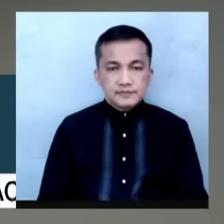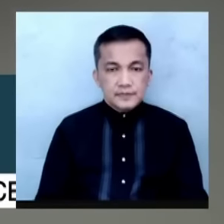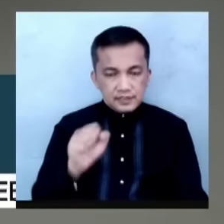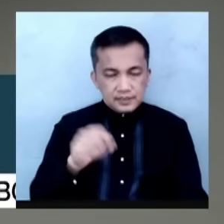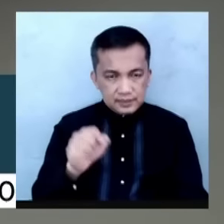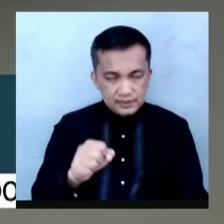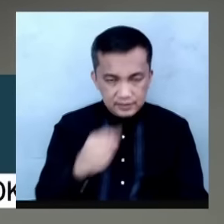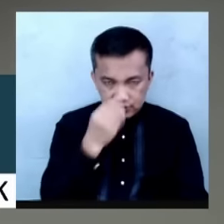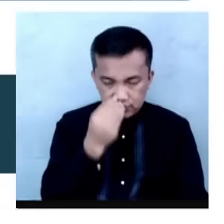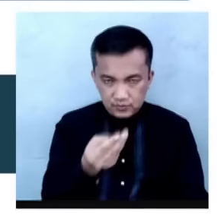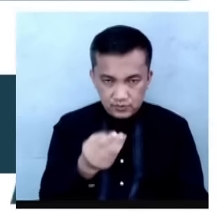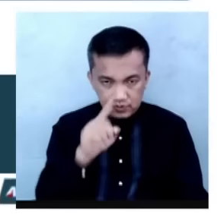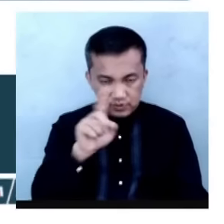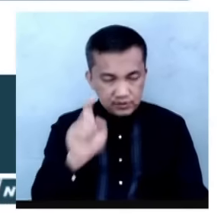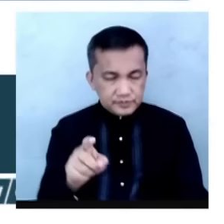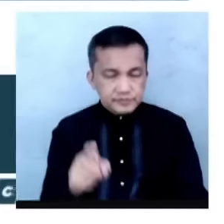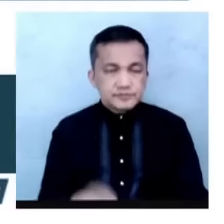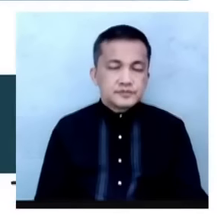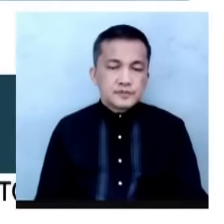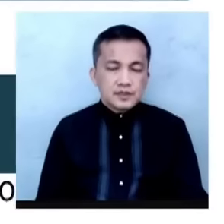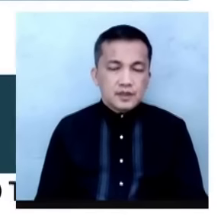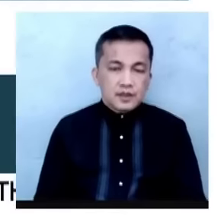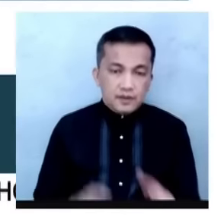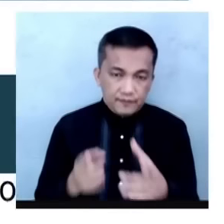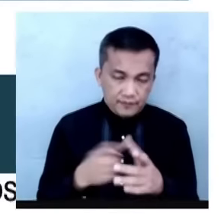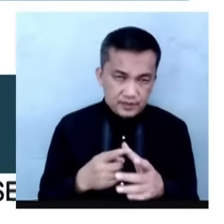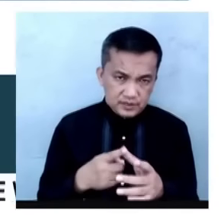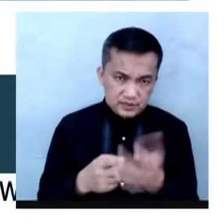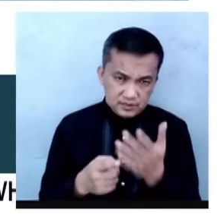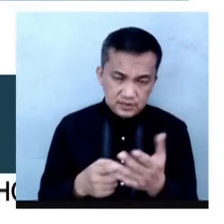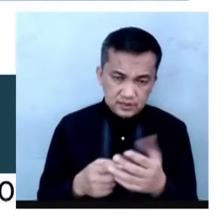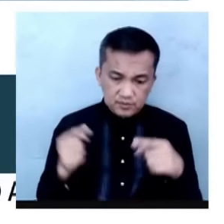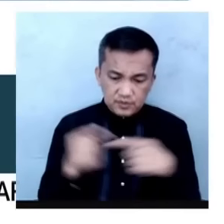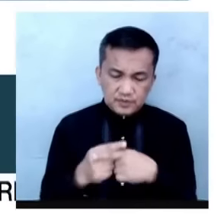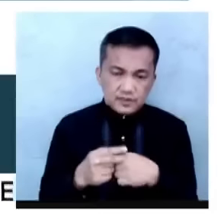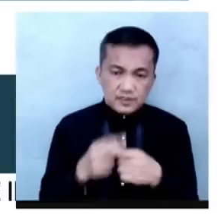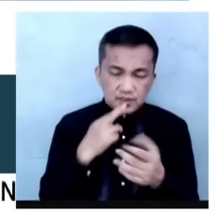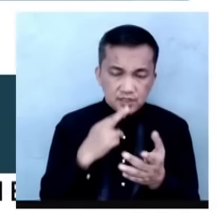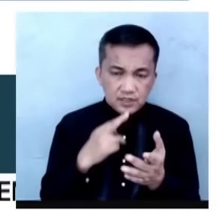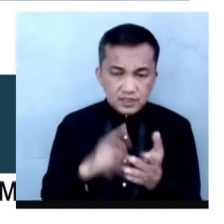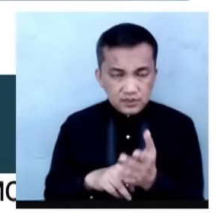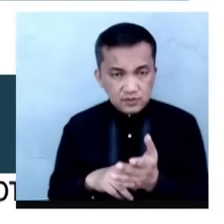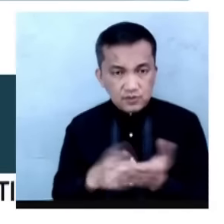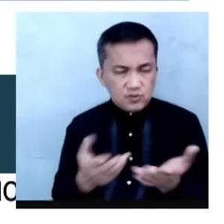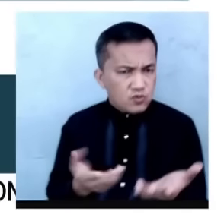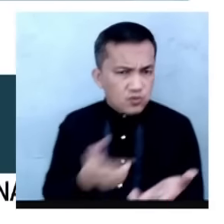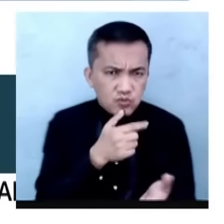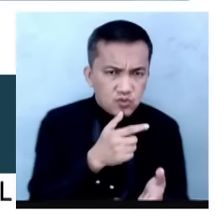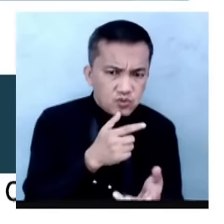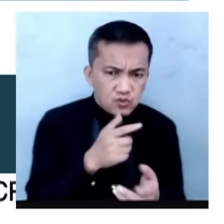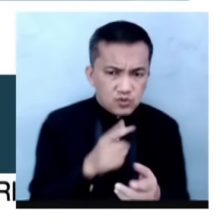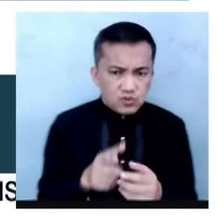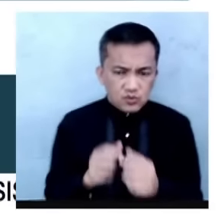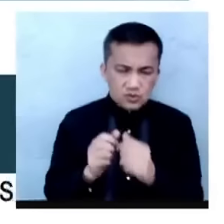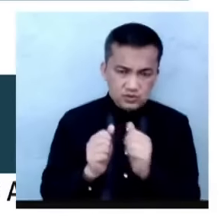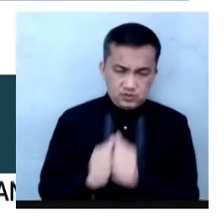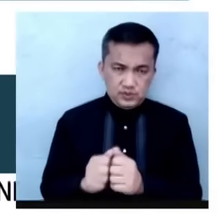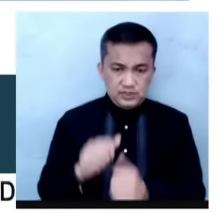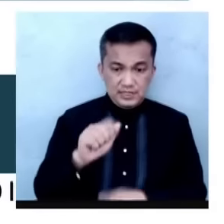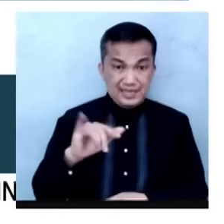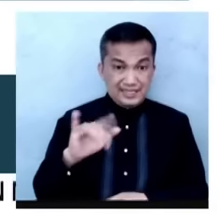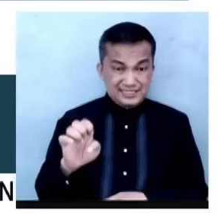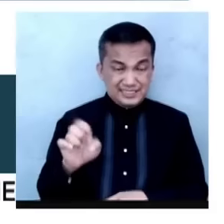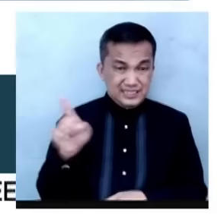for you before we let you go. First off, there are conflicting reports as to who was with Alice Guo when she